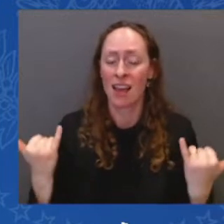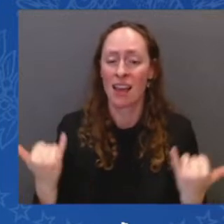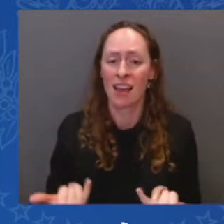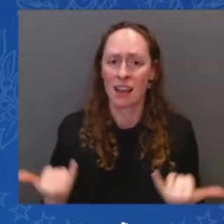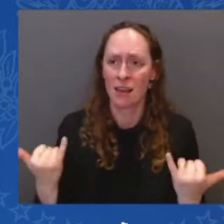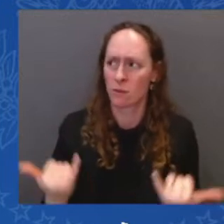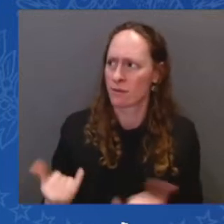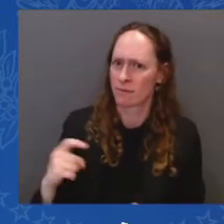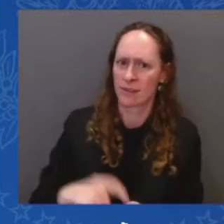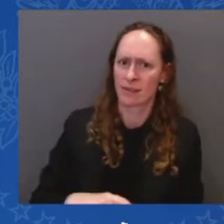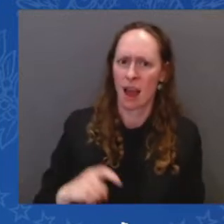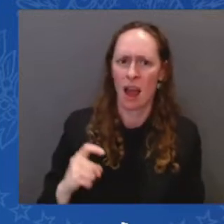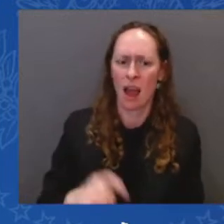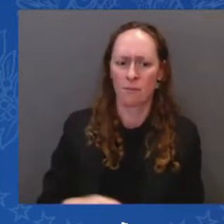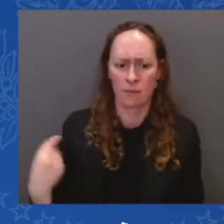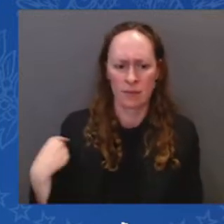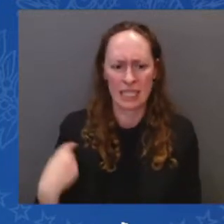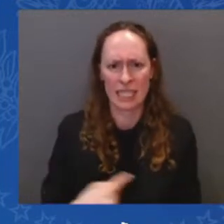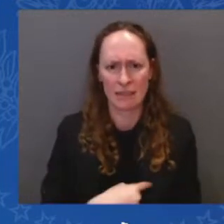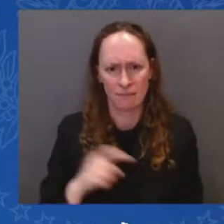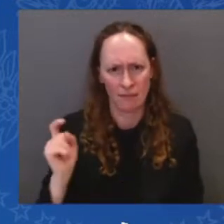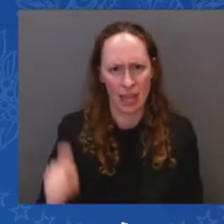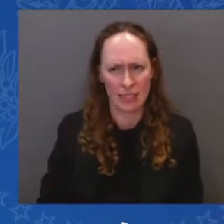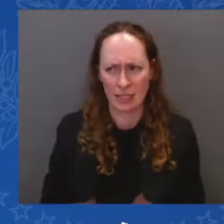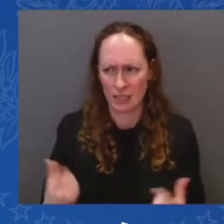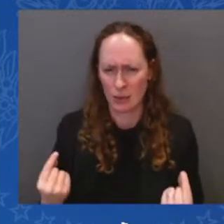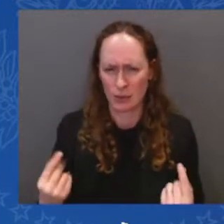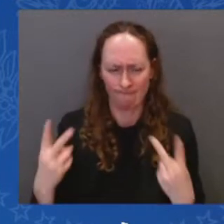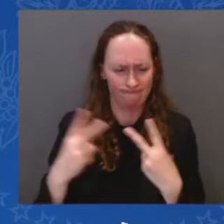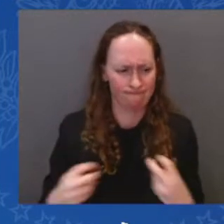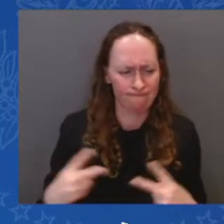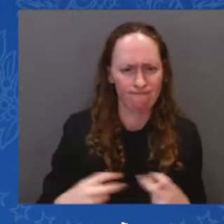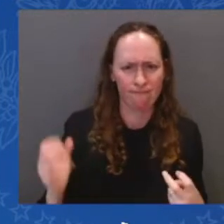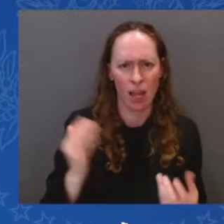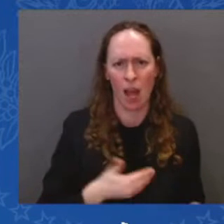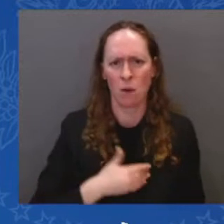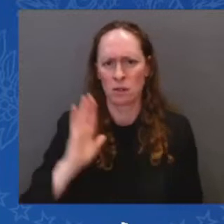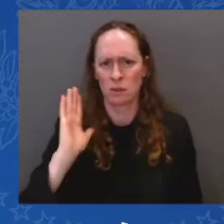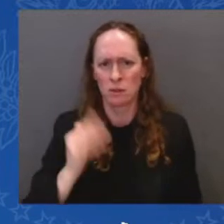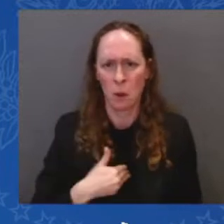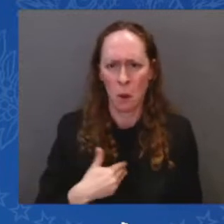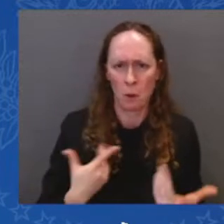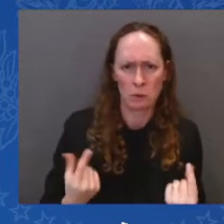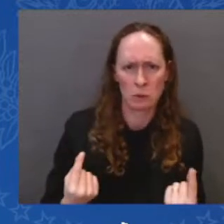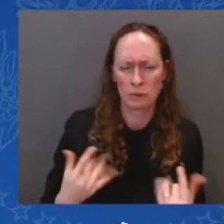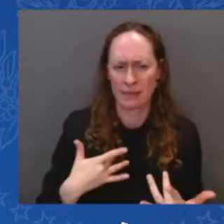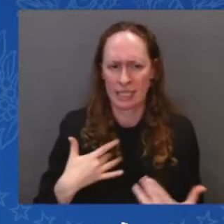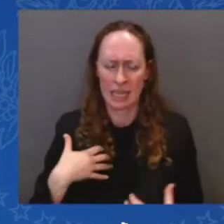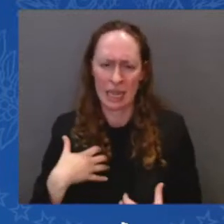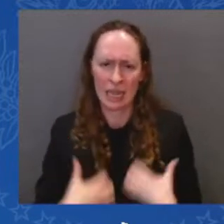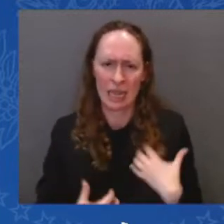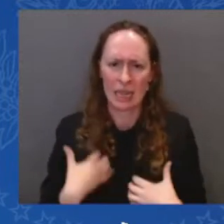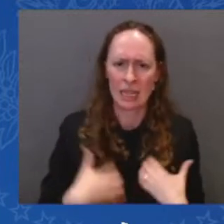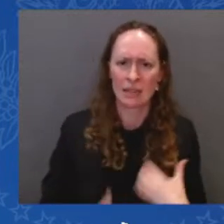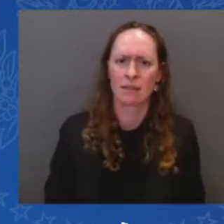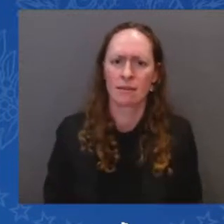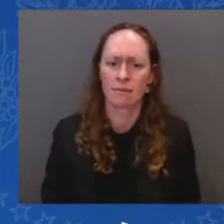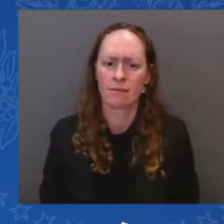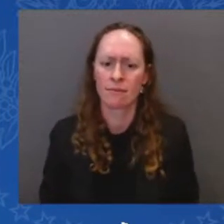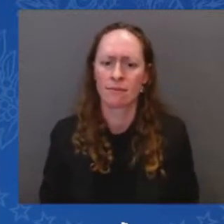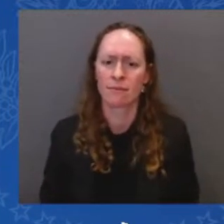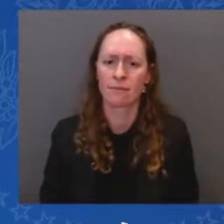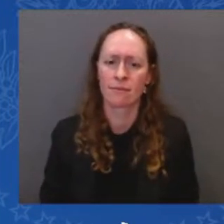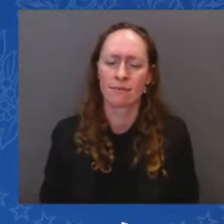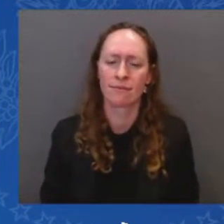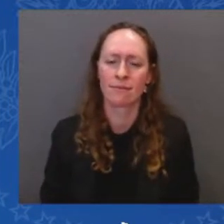the sunshine patriot will, in this crisis, shrink from the service of their country. But he